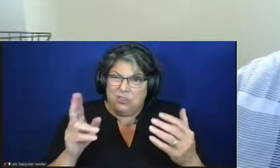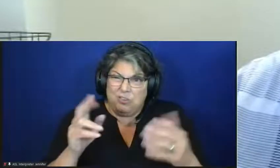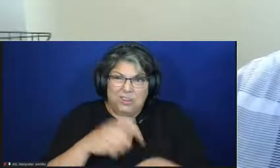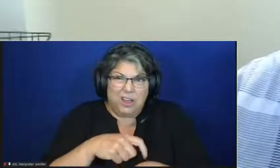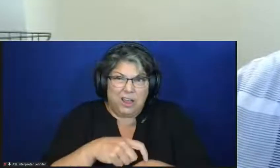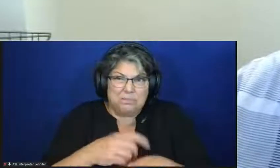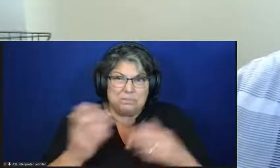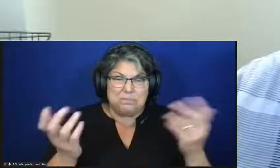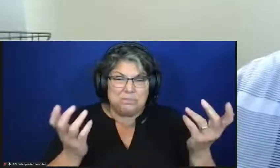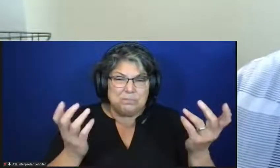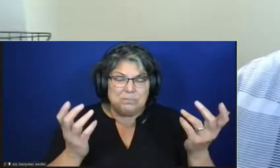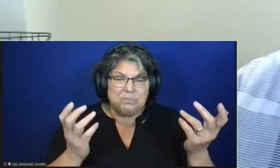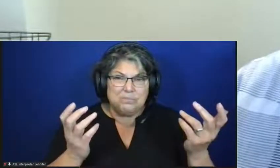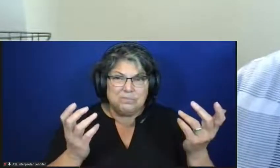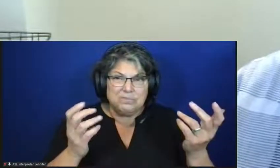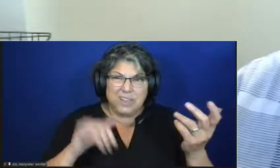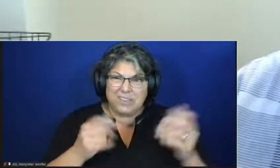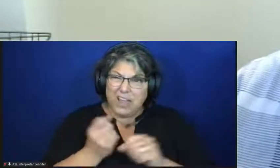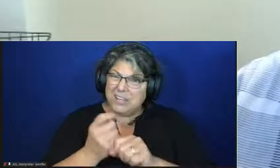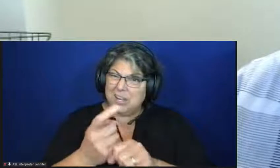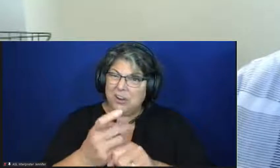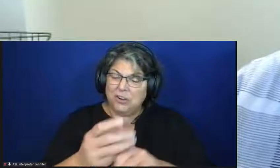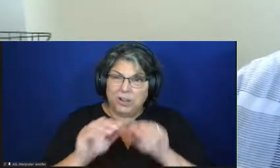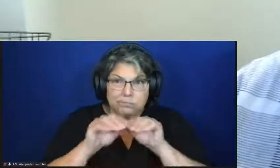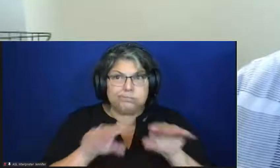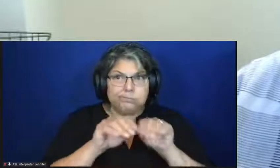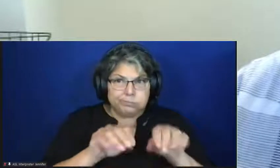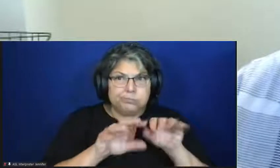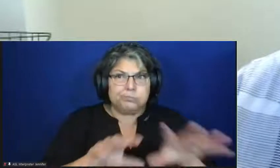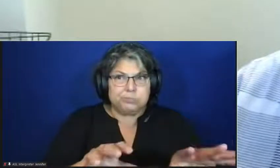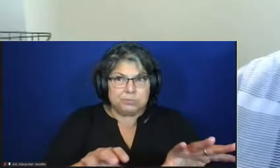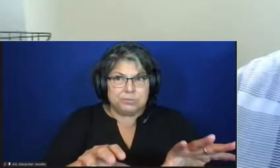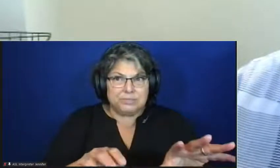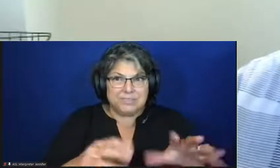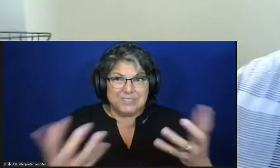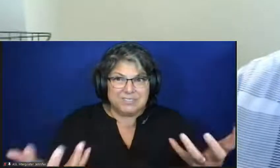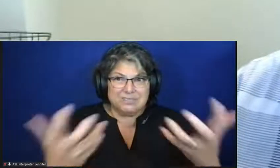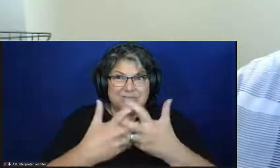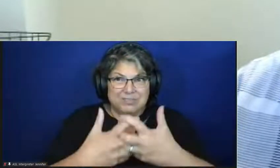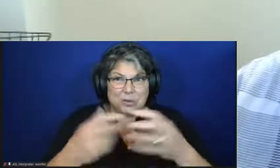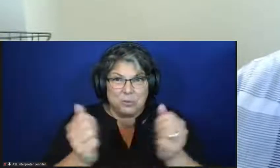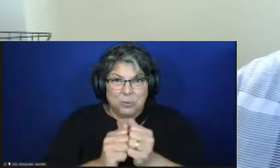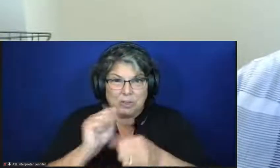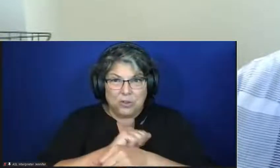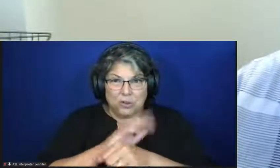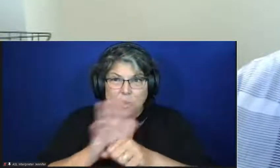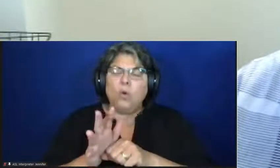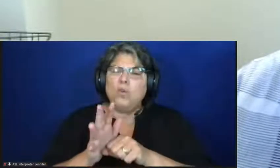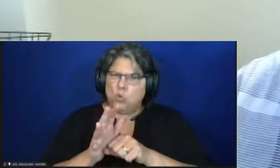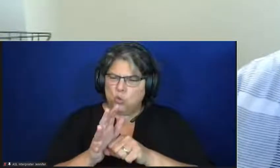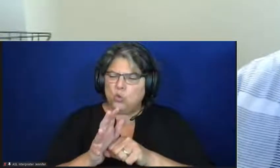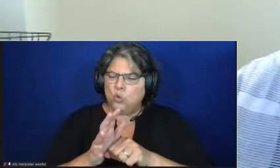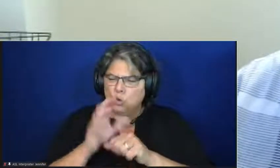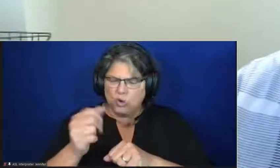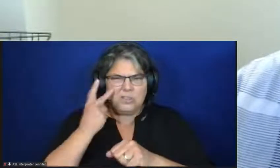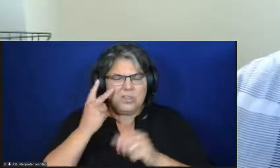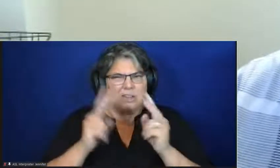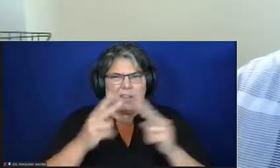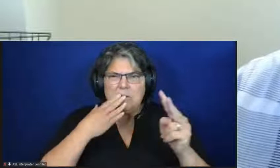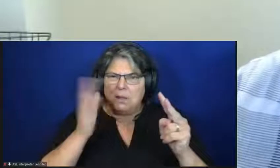that yearly pandemic merges with the COVID pandemic, we could see a very bad